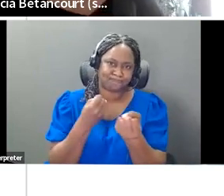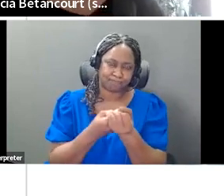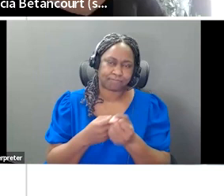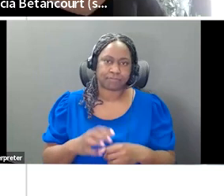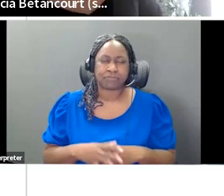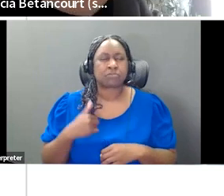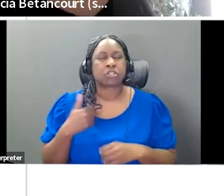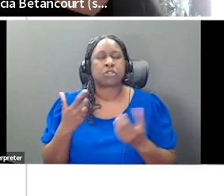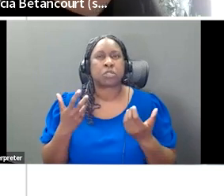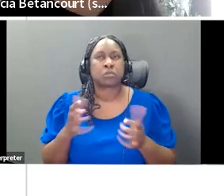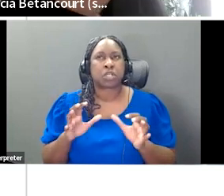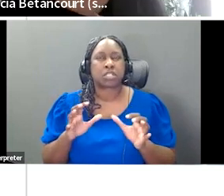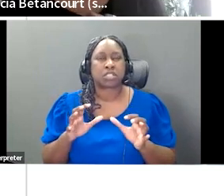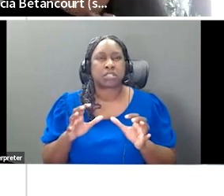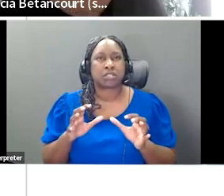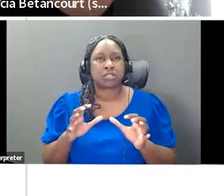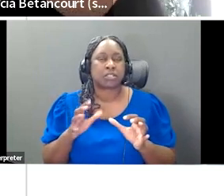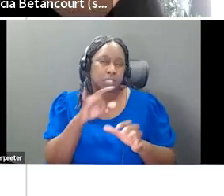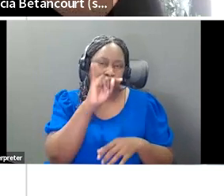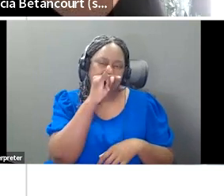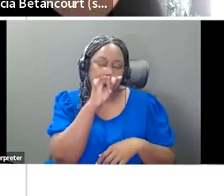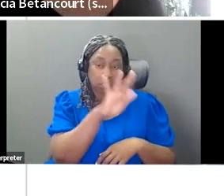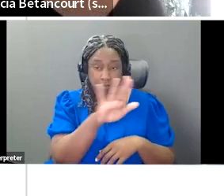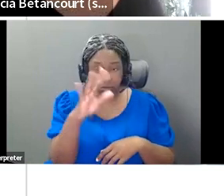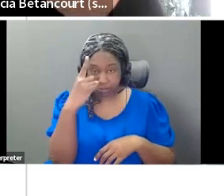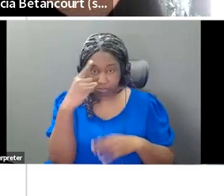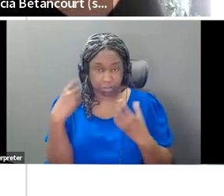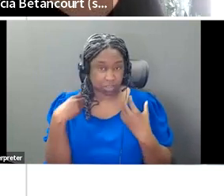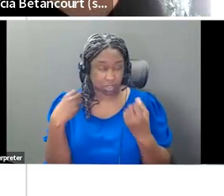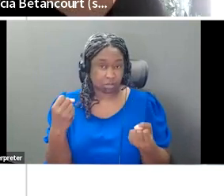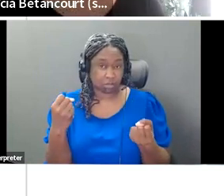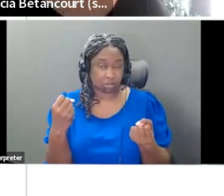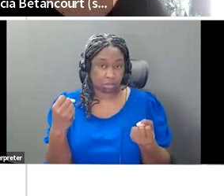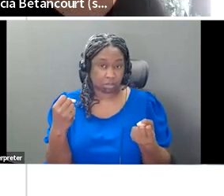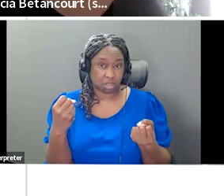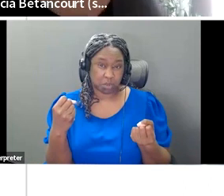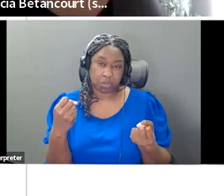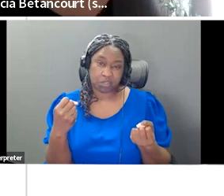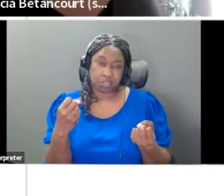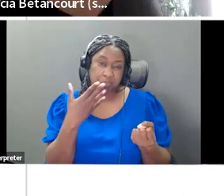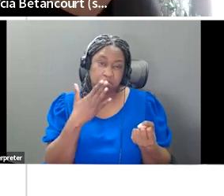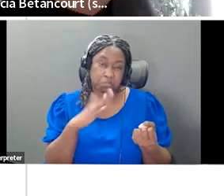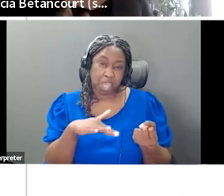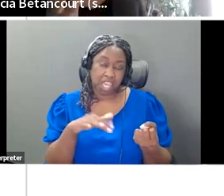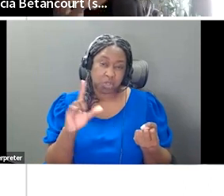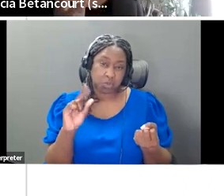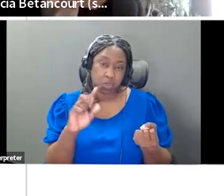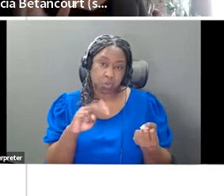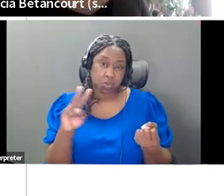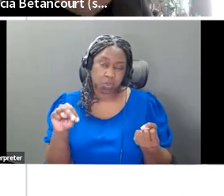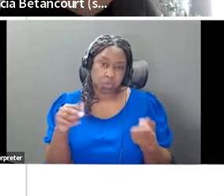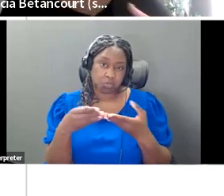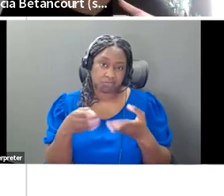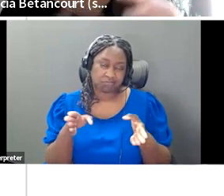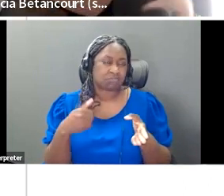didn't want to, even though kids' mental health really had been quite bad in 2022 overall, we didn't want